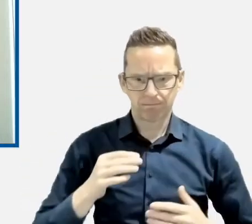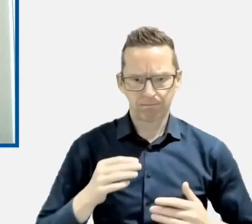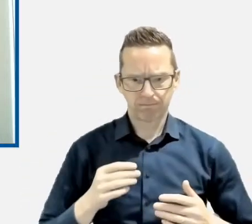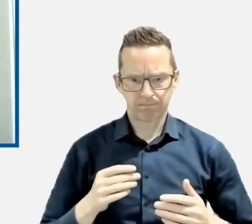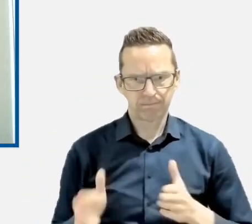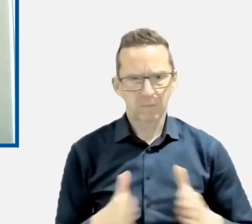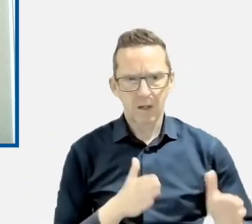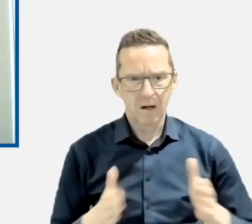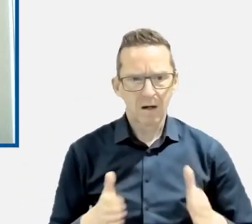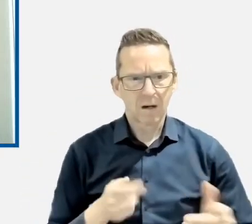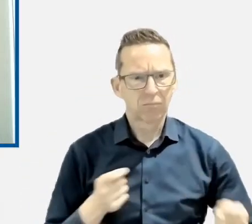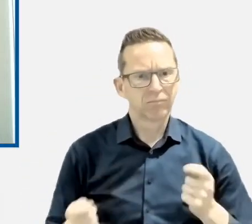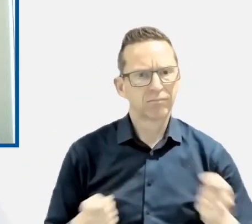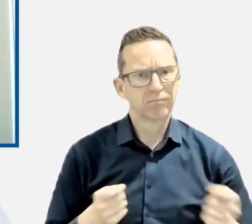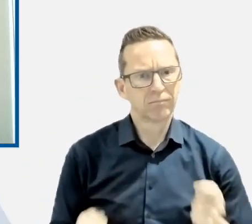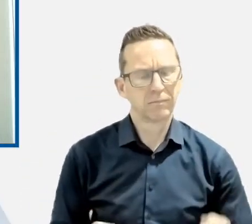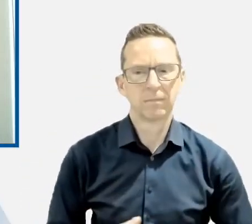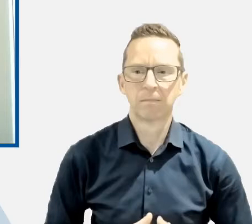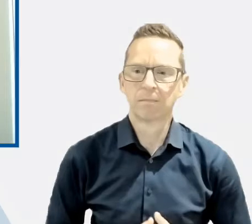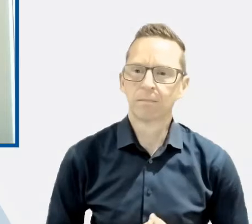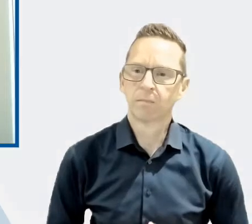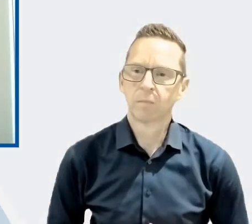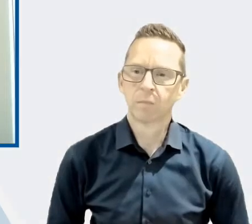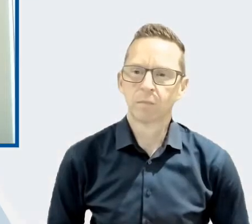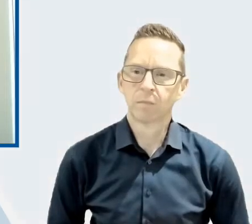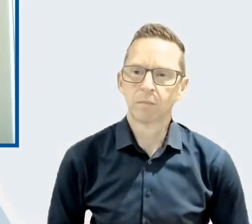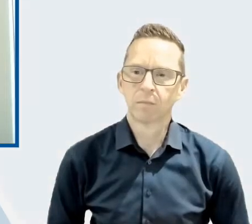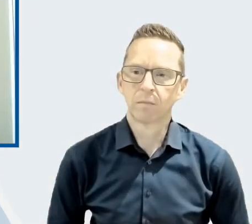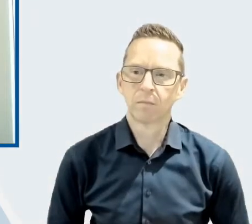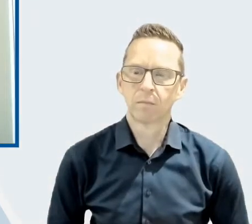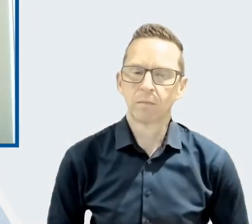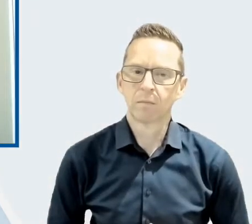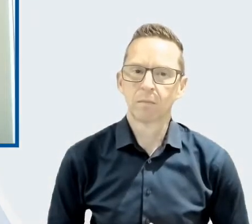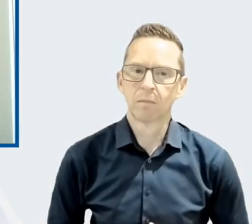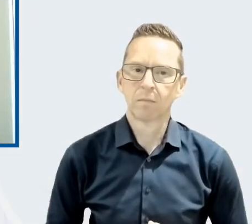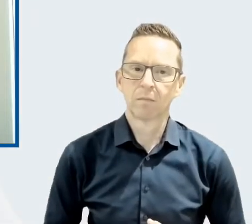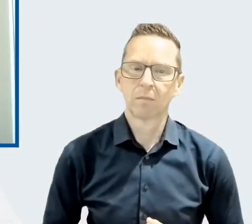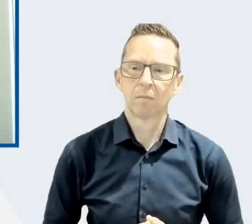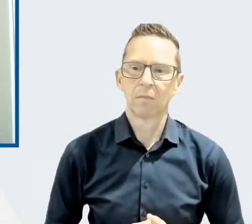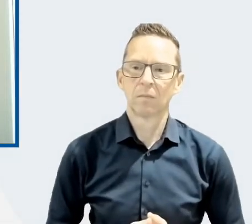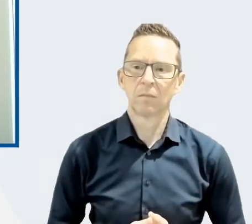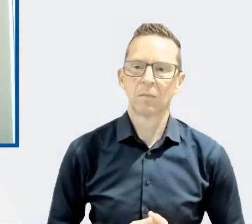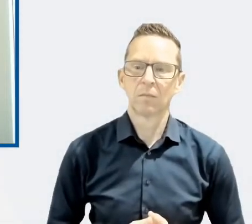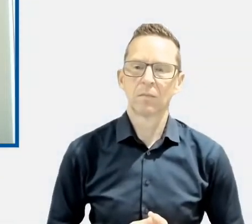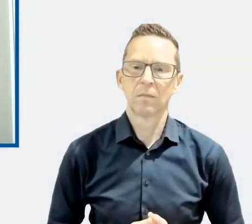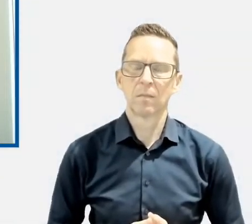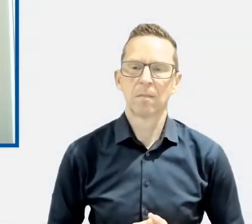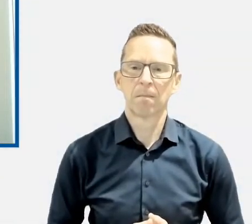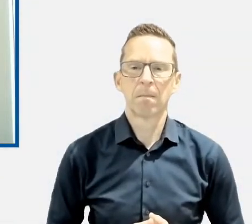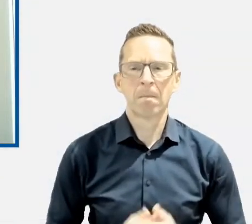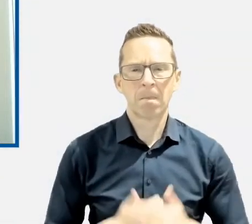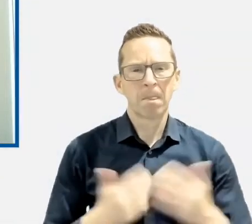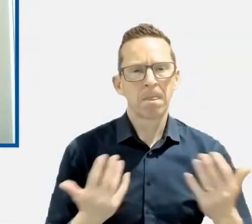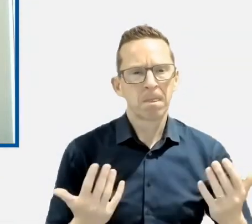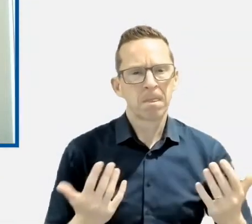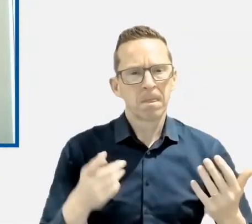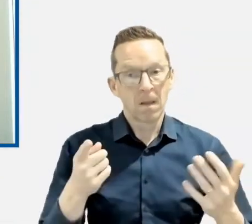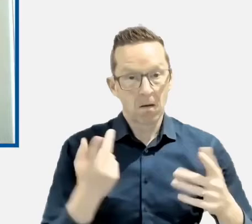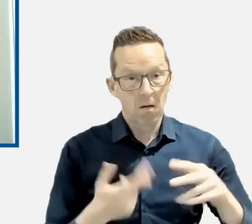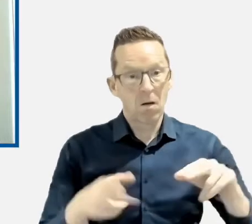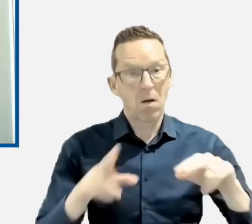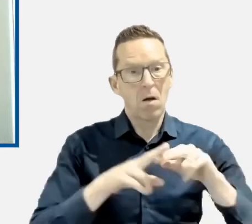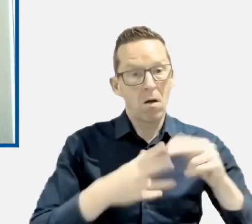So in addition to that, you're talking about ICPAC's DRR unit as it collaborates